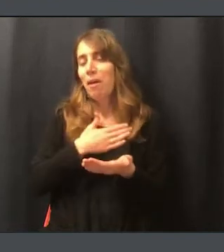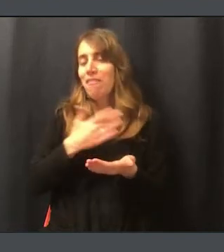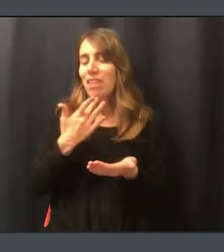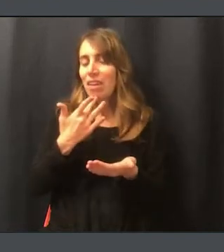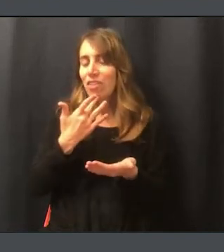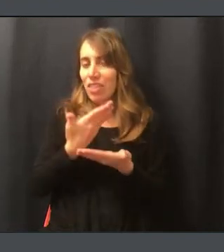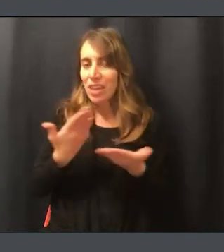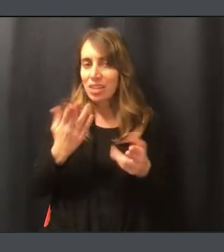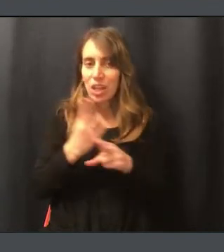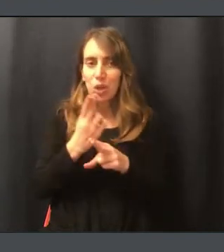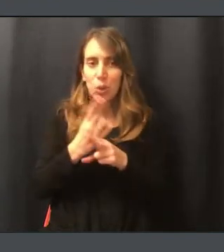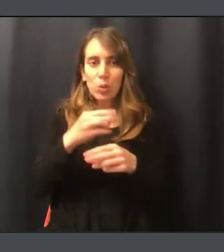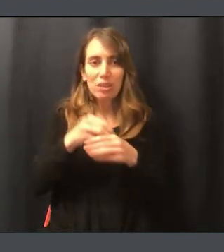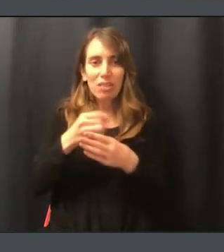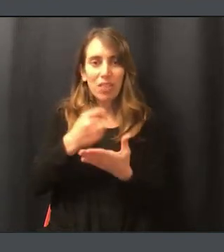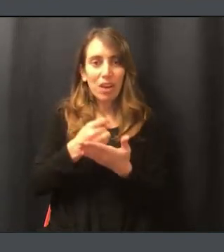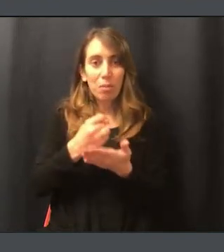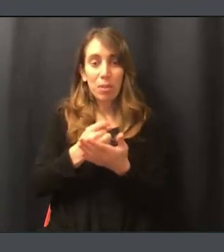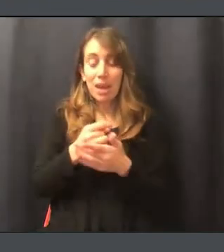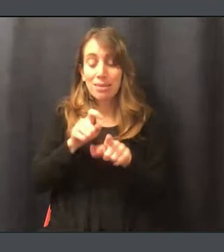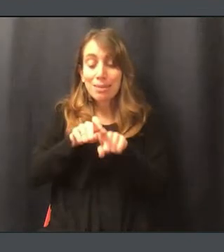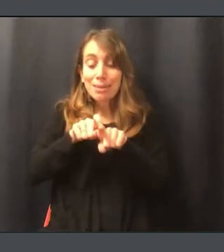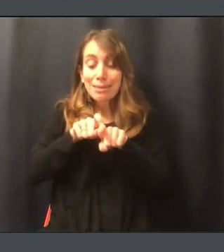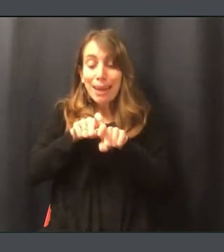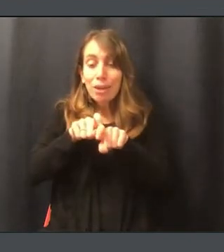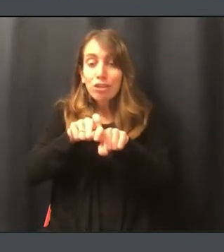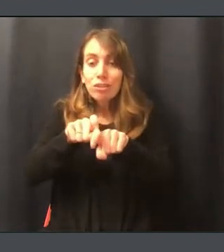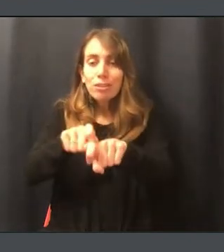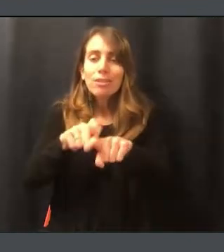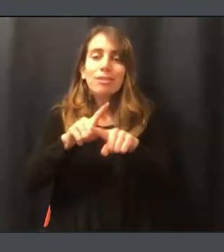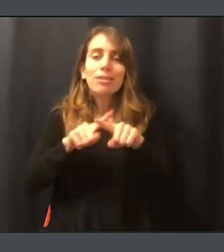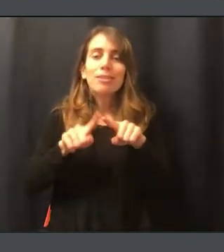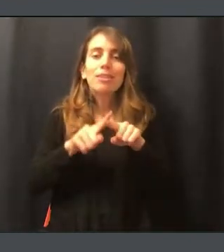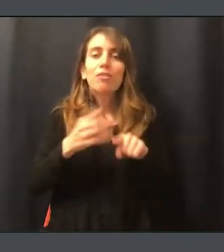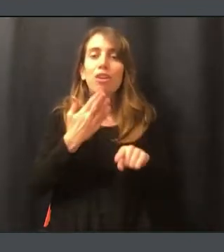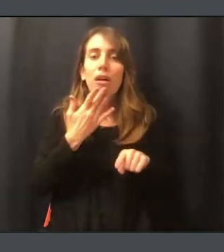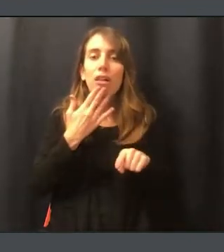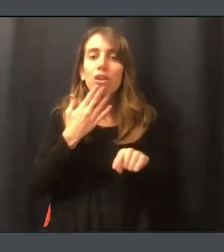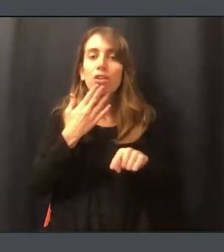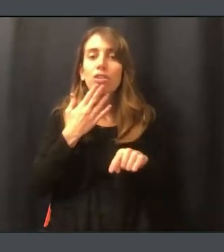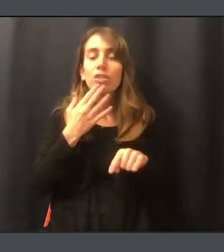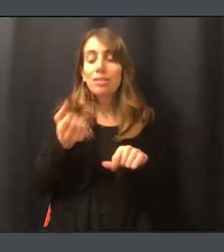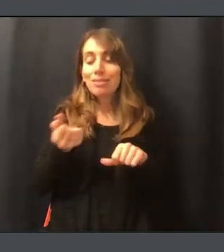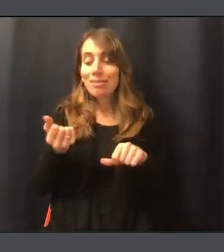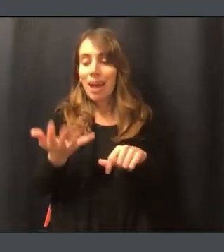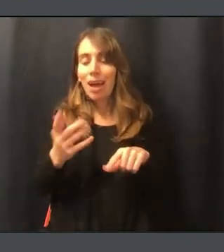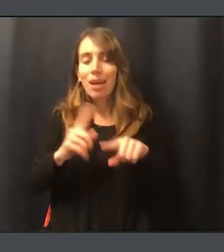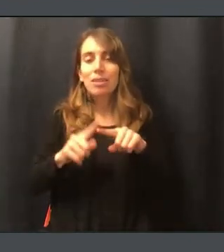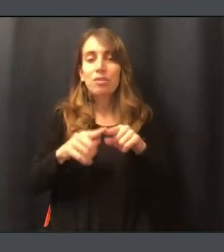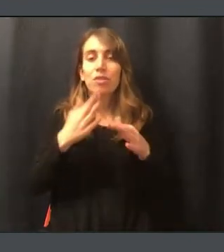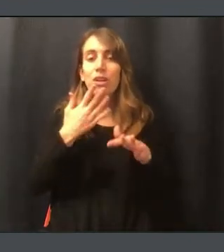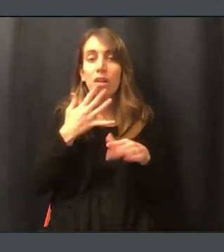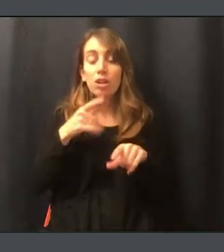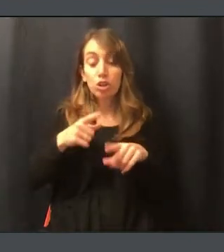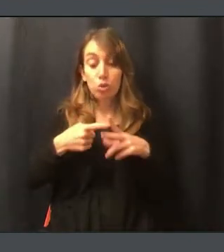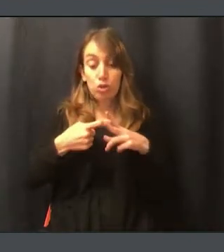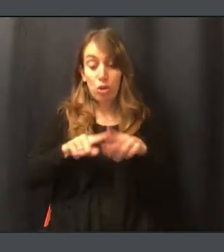just, that's all it is. It has snails of different colors, dice of different color. You start them here, this is where they end.